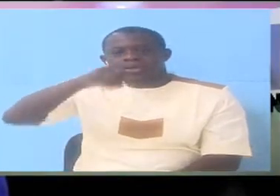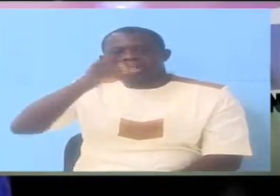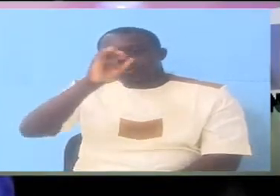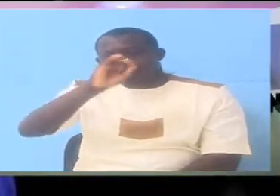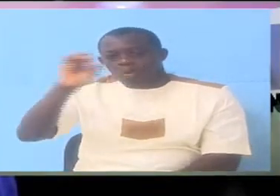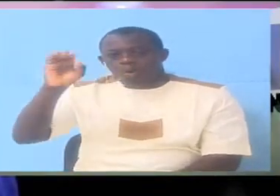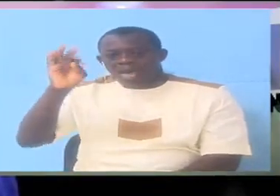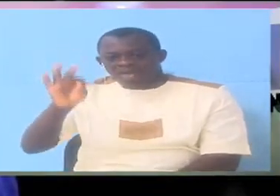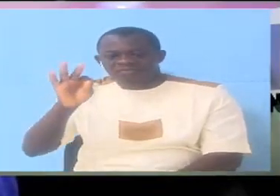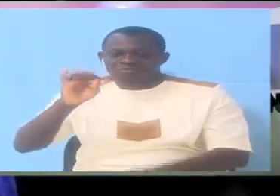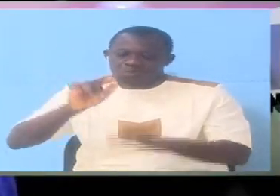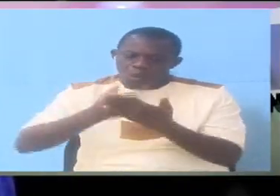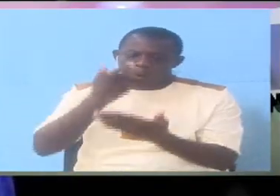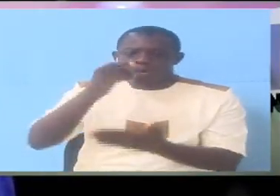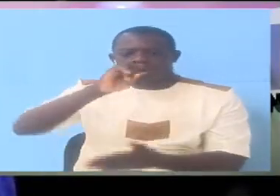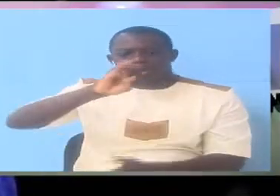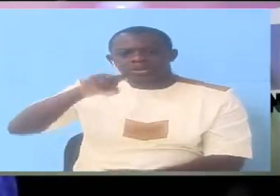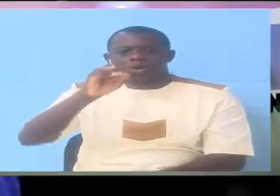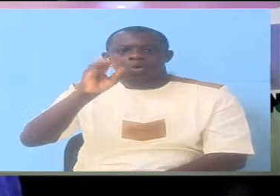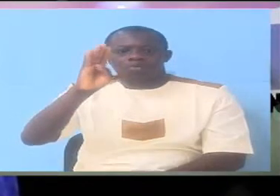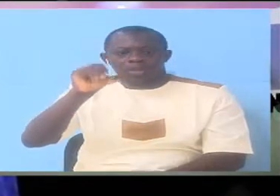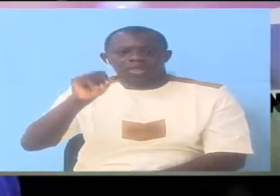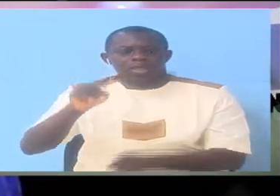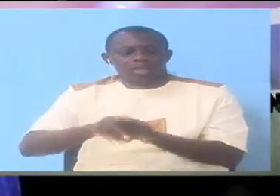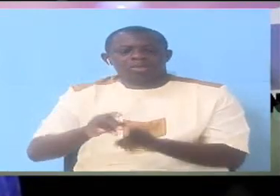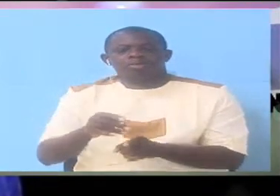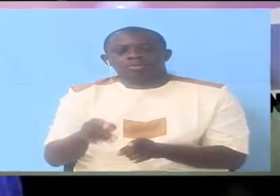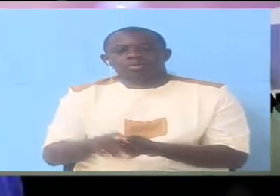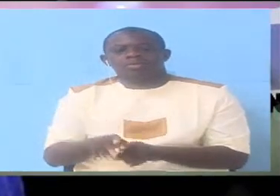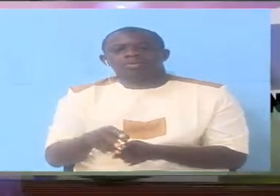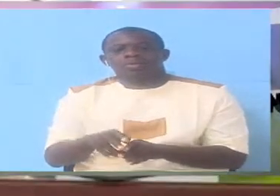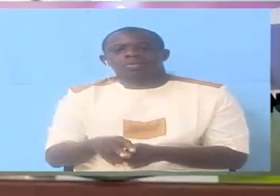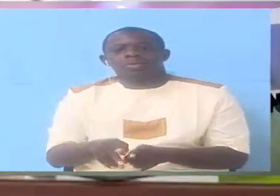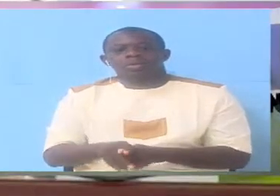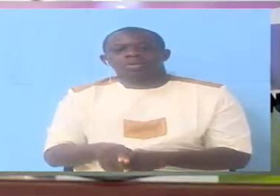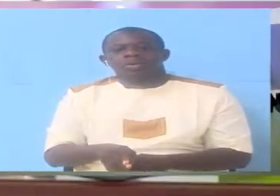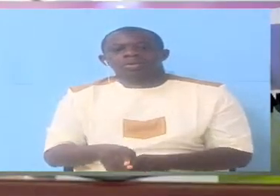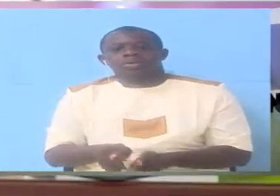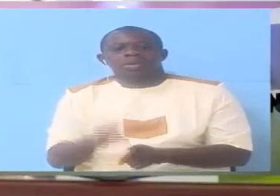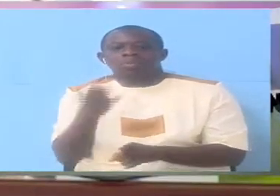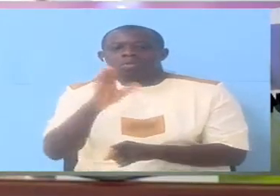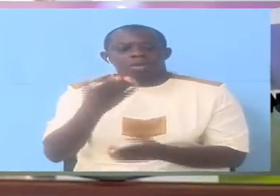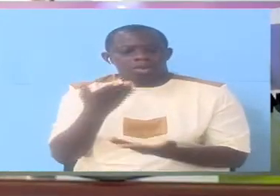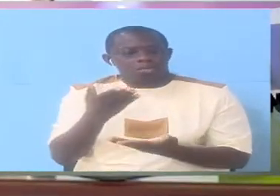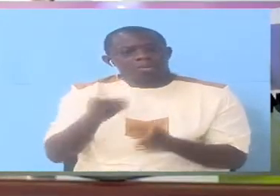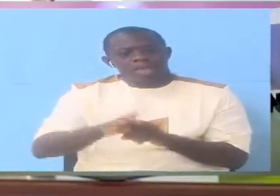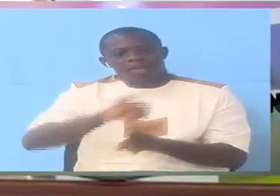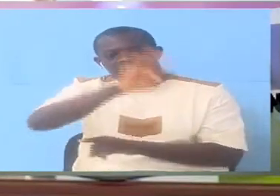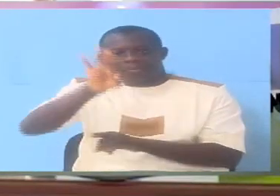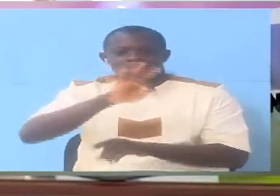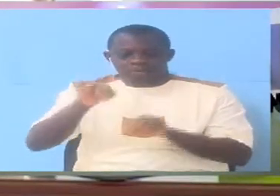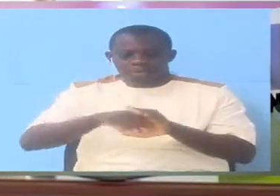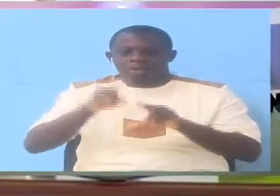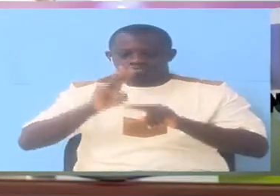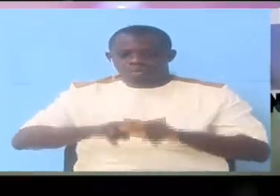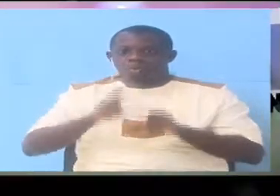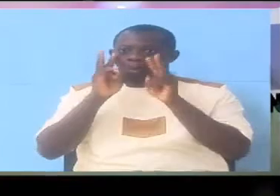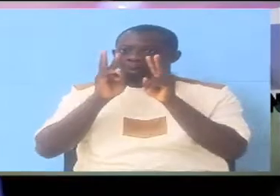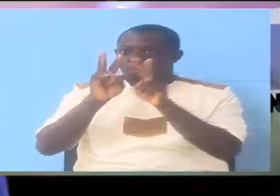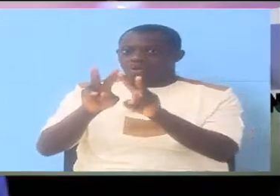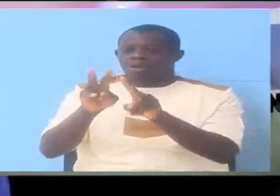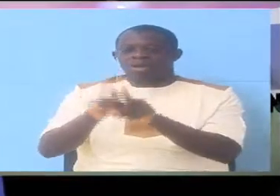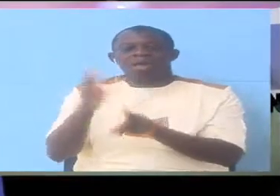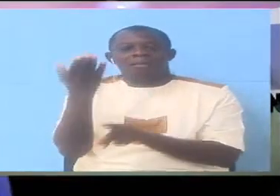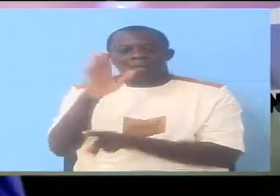sure. I'm not sure. Let's just put the evidence out there. Who knows? Maybe the family members are watching and they can... Yeah, maybe.